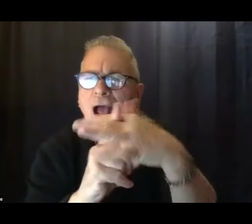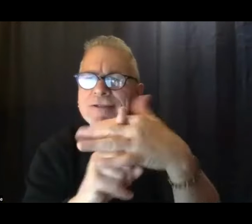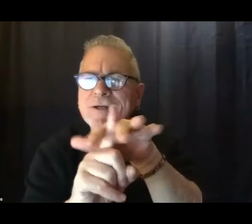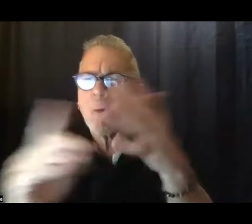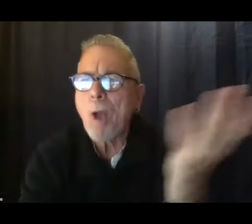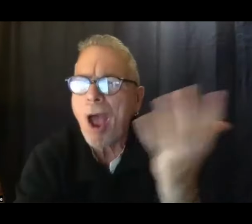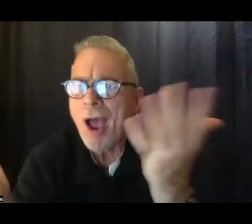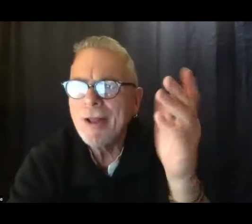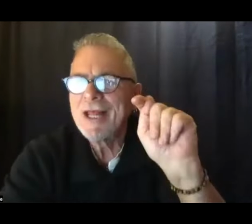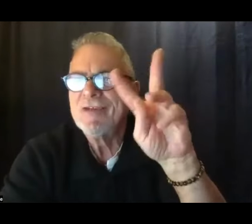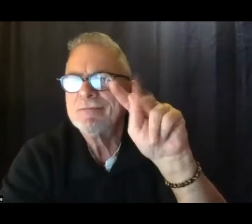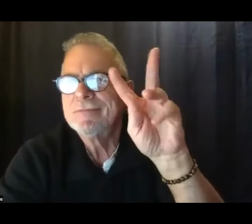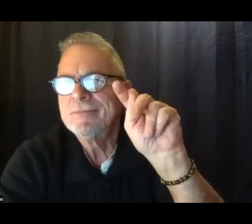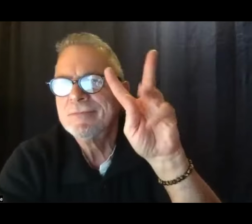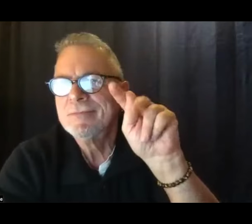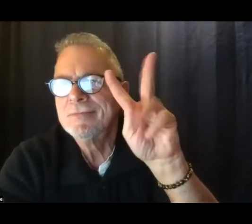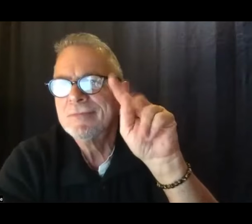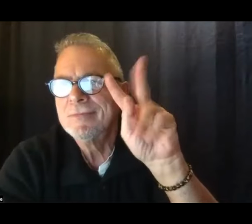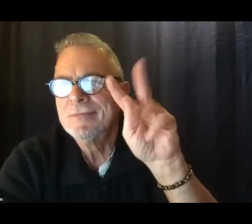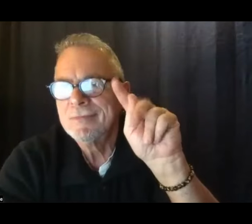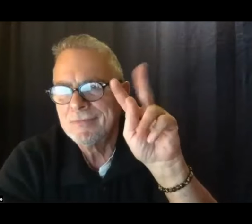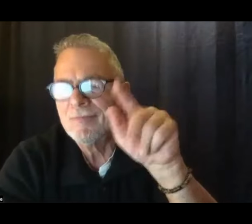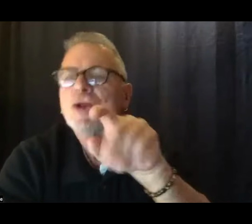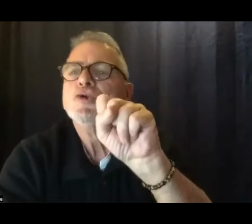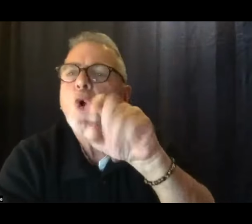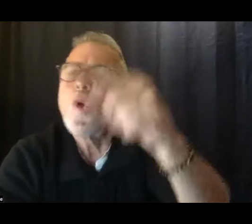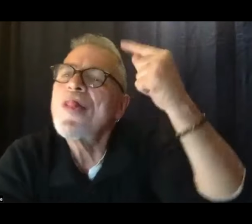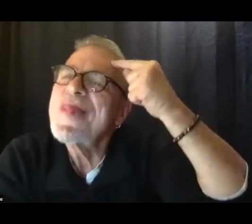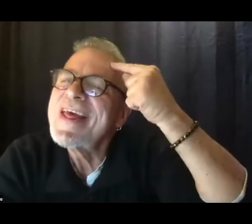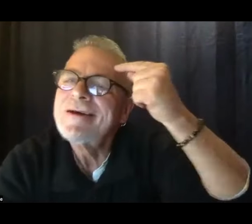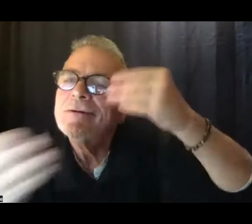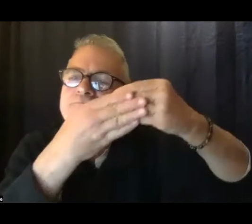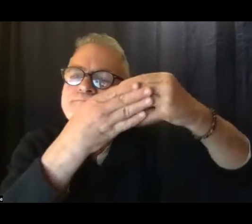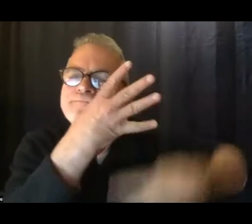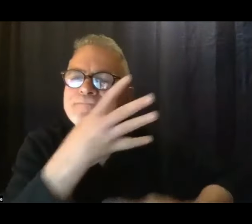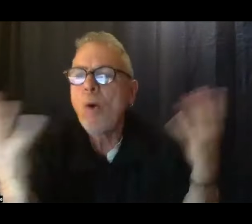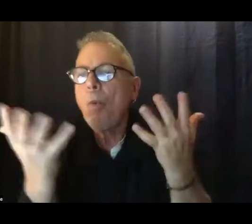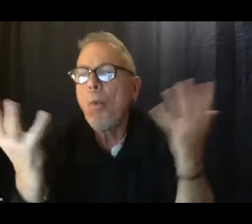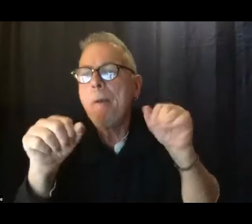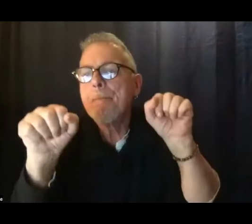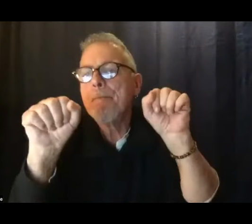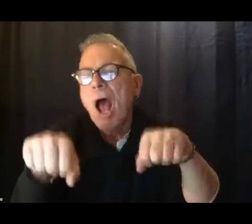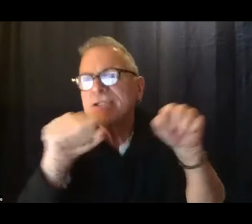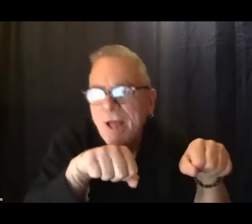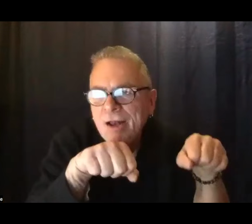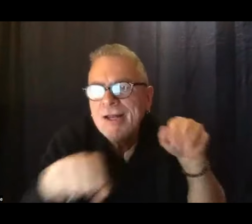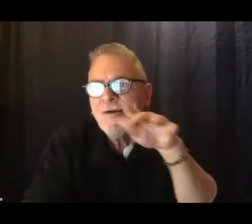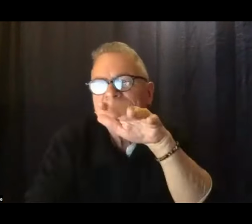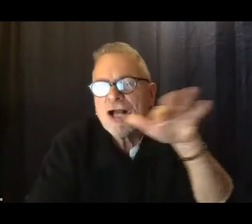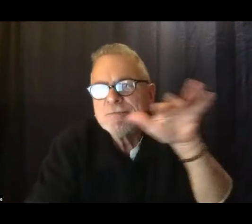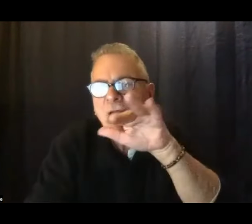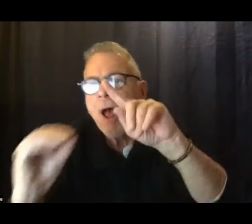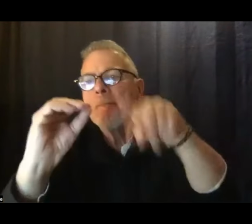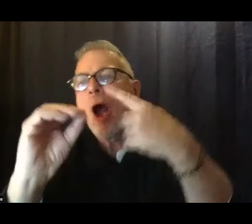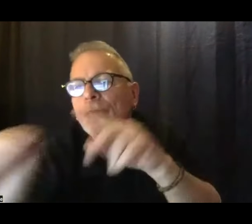of the possible words that could show up in your life, could show up in the language, have been narrowed down to TV. So then you start to